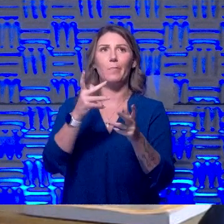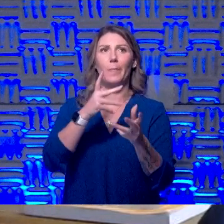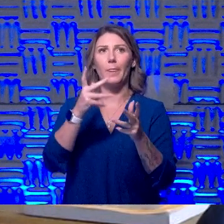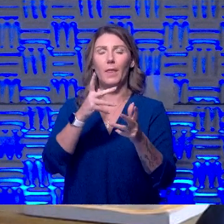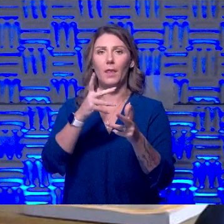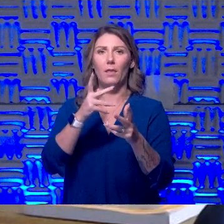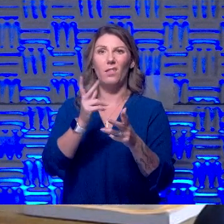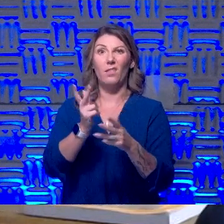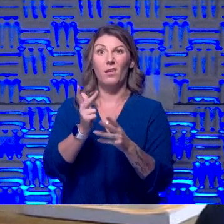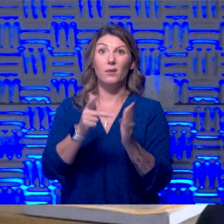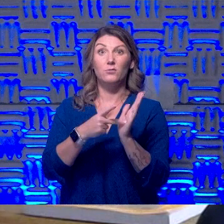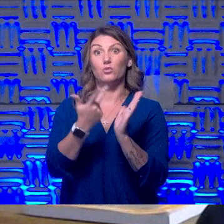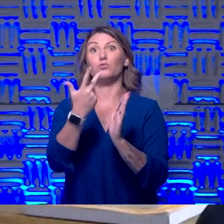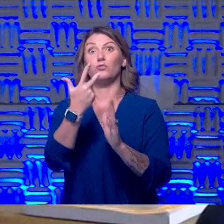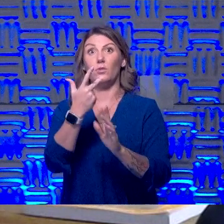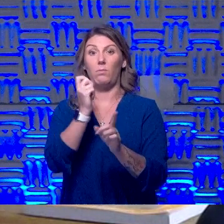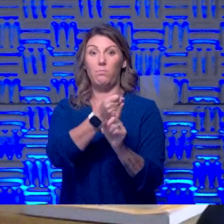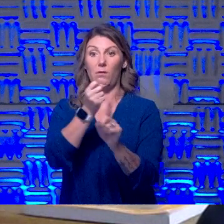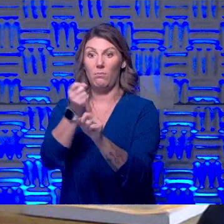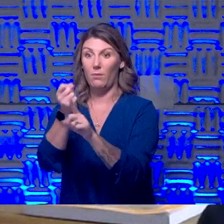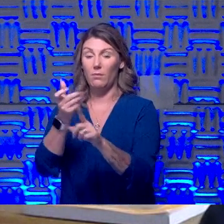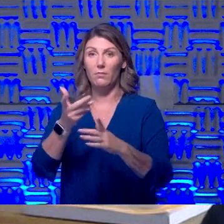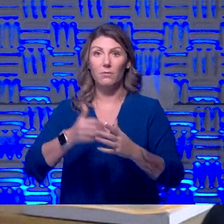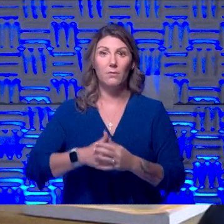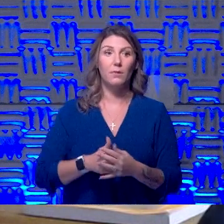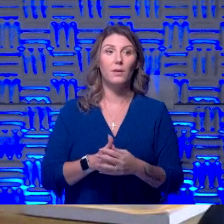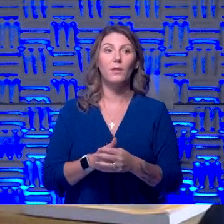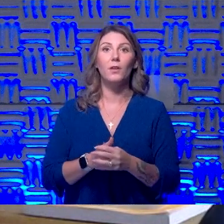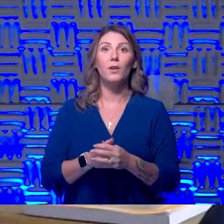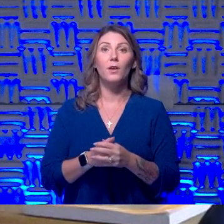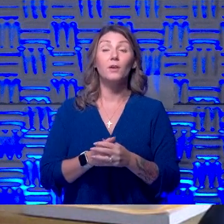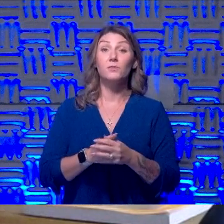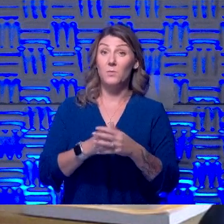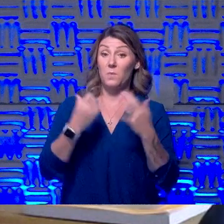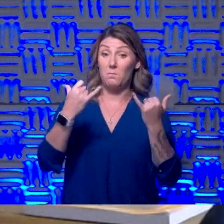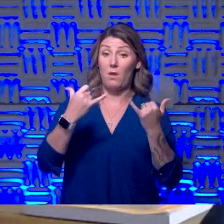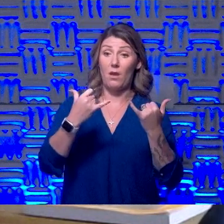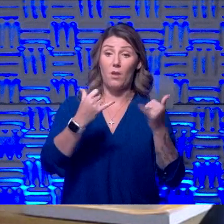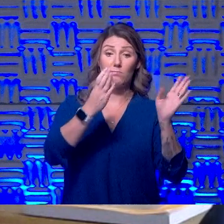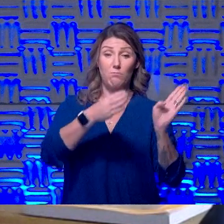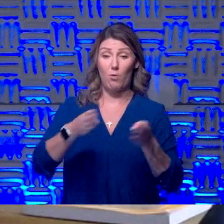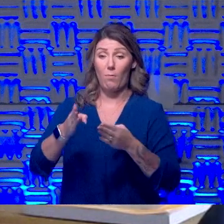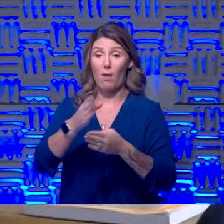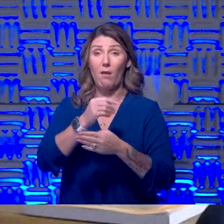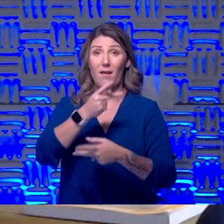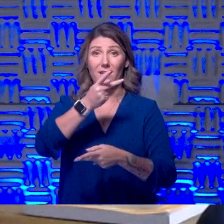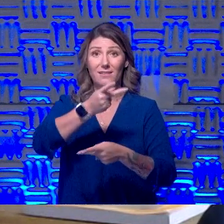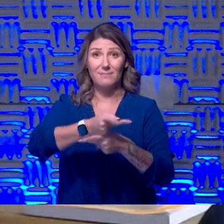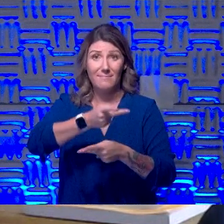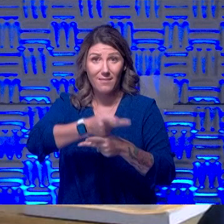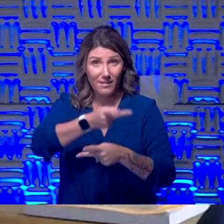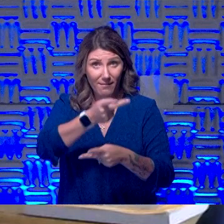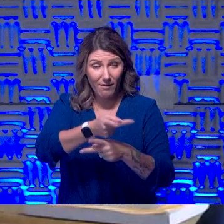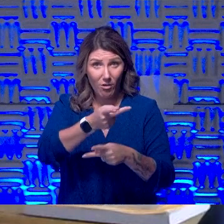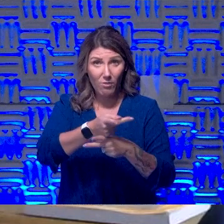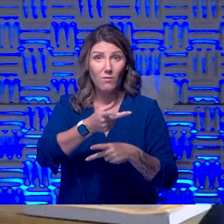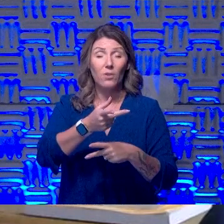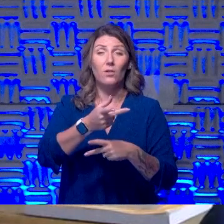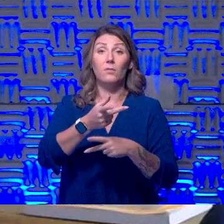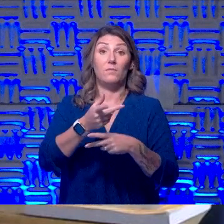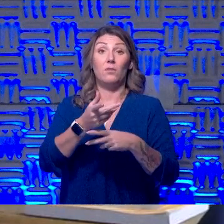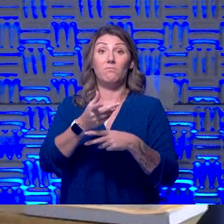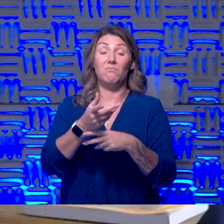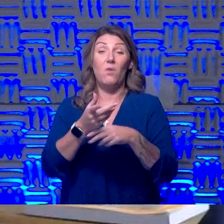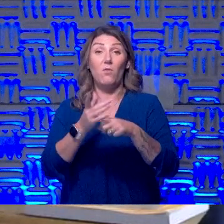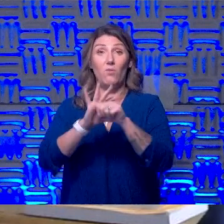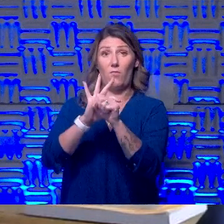whammy here. Number one, they've prepared for and taken care of COVID patients,